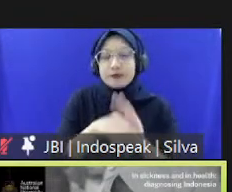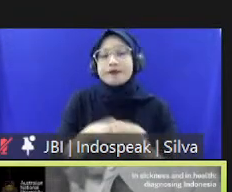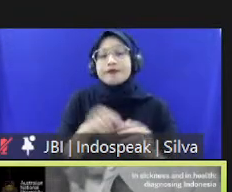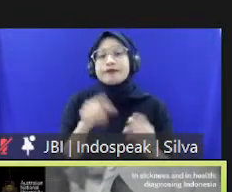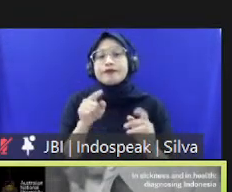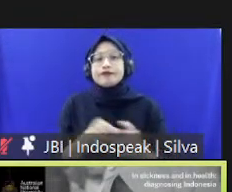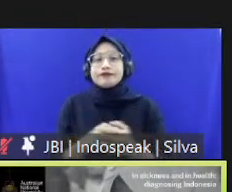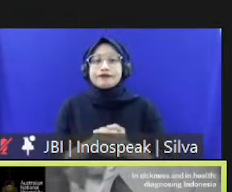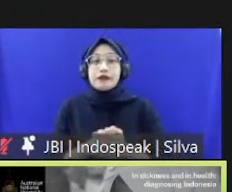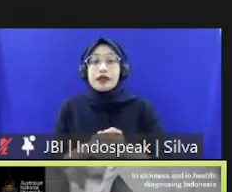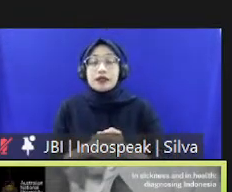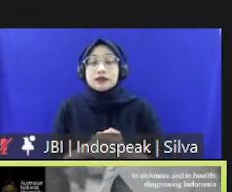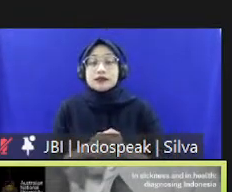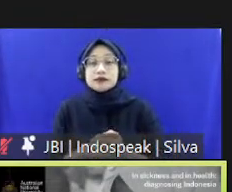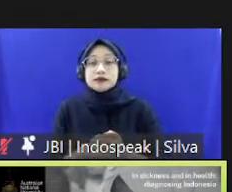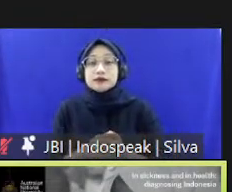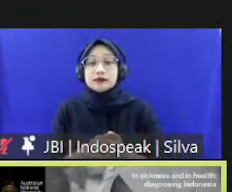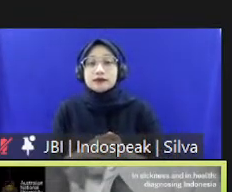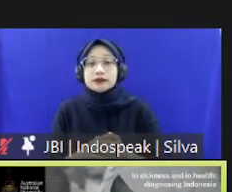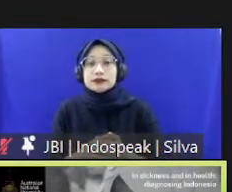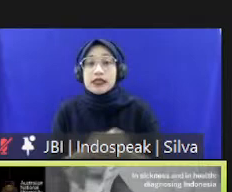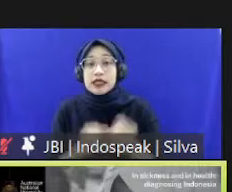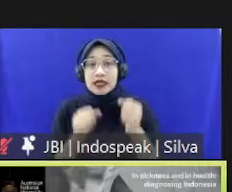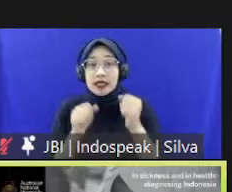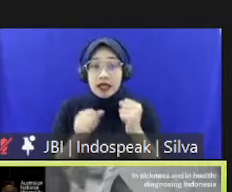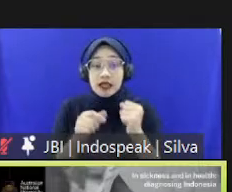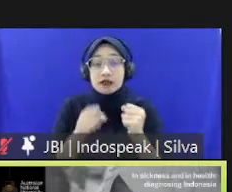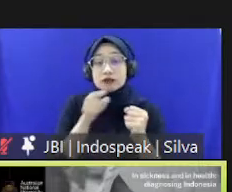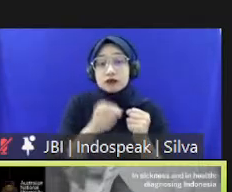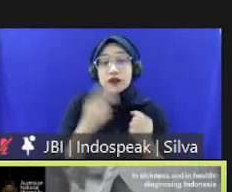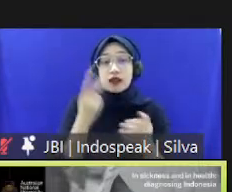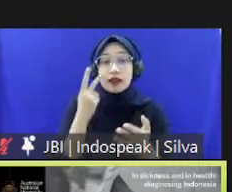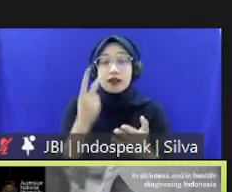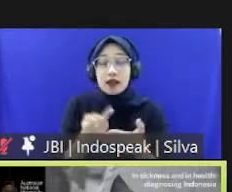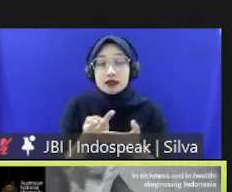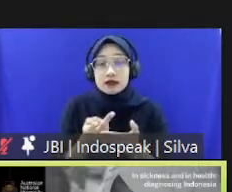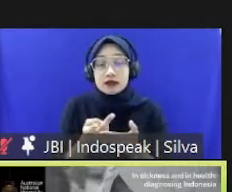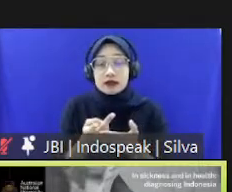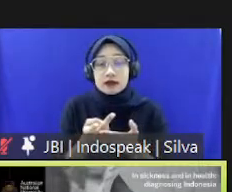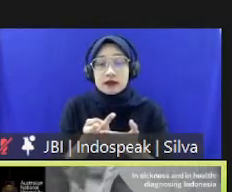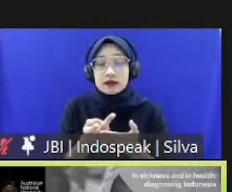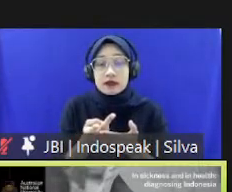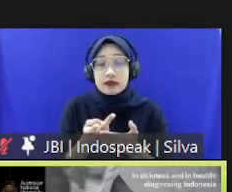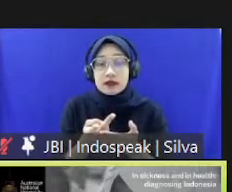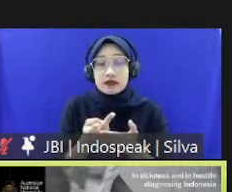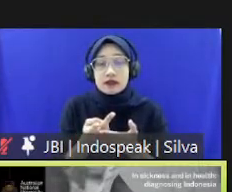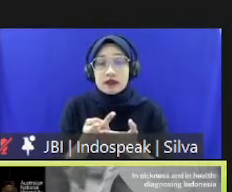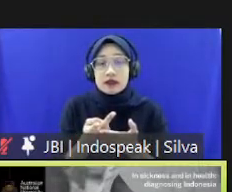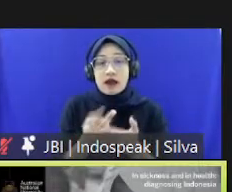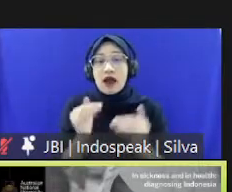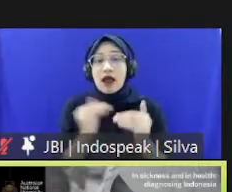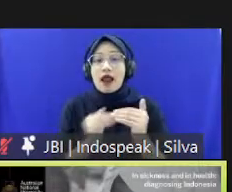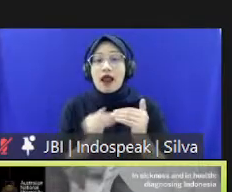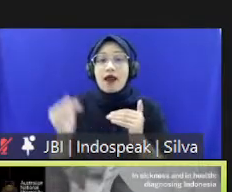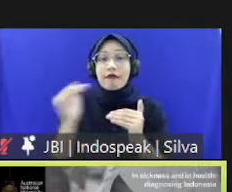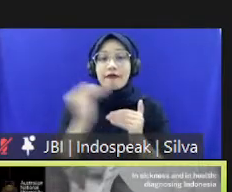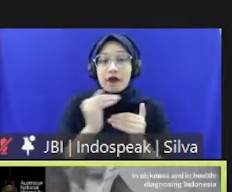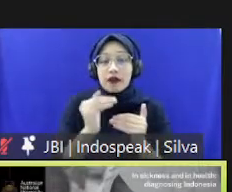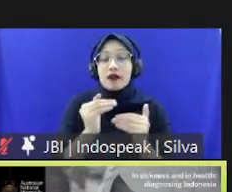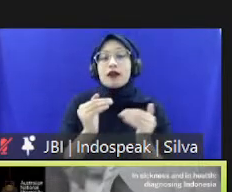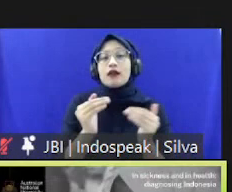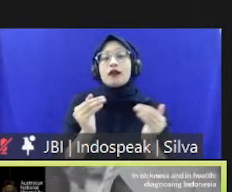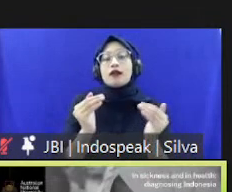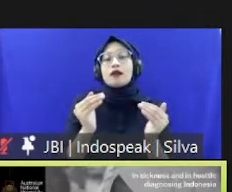with the bar chart one, we try to kind of like to see what is the level of maternal mortality in